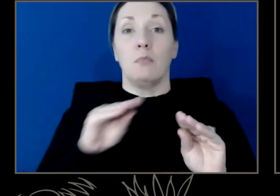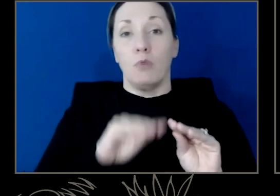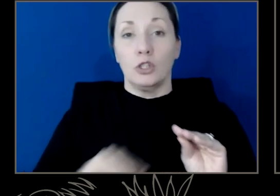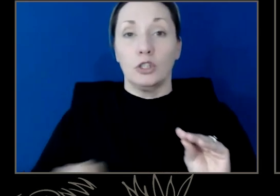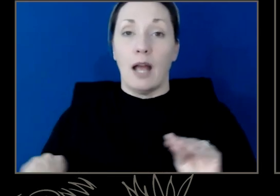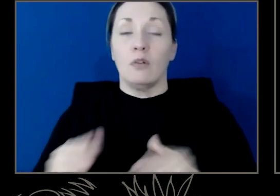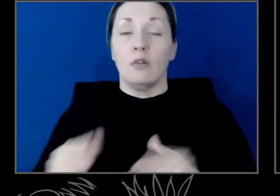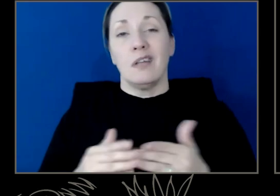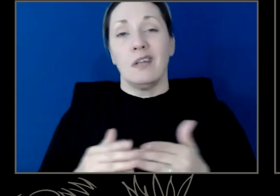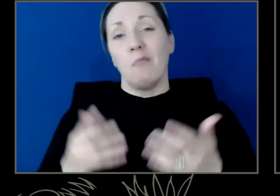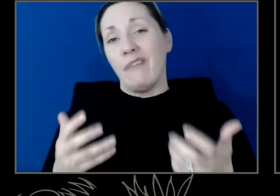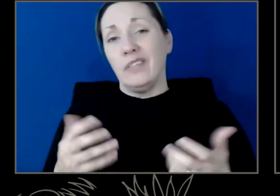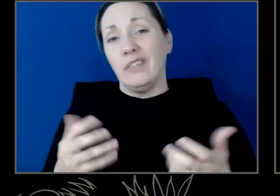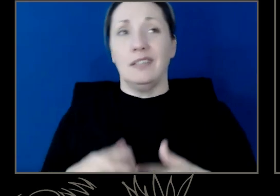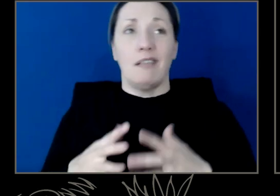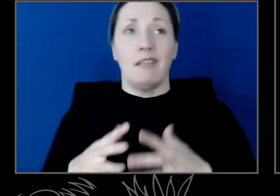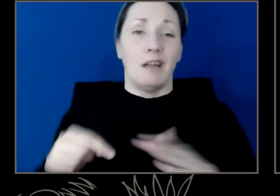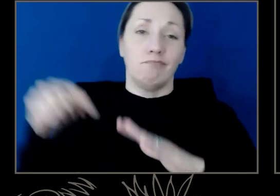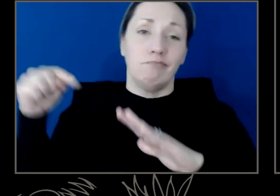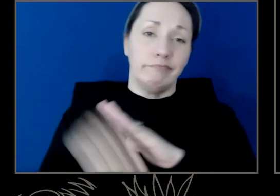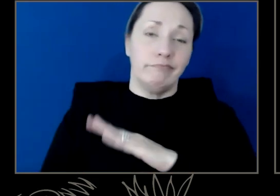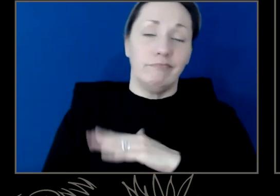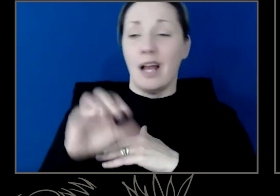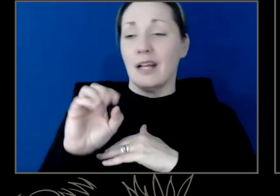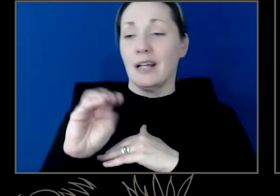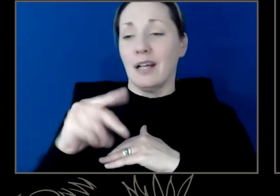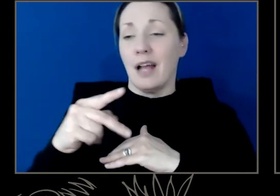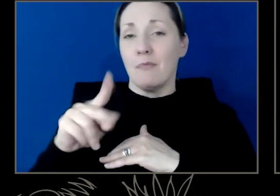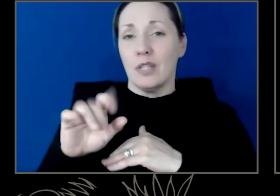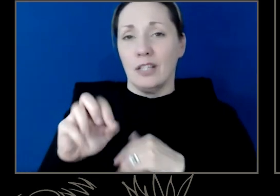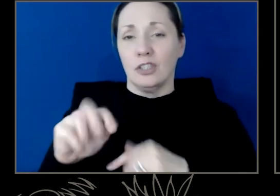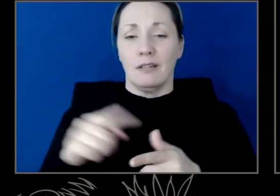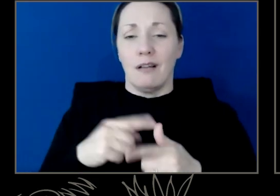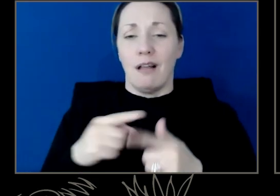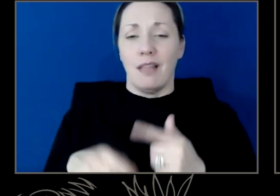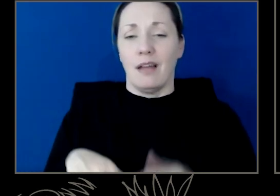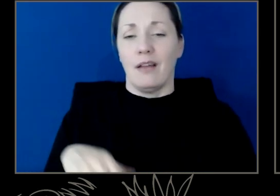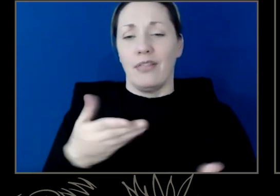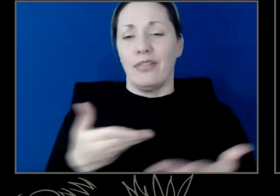heavy computation to the client with things like WASM and pglite.